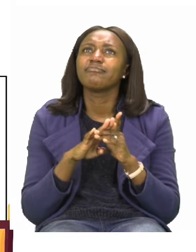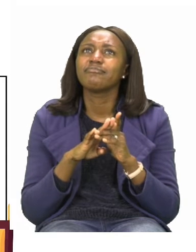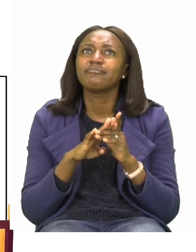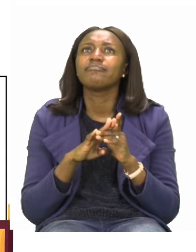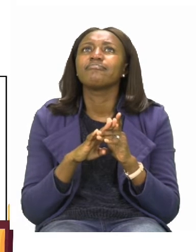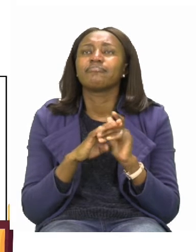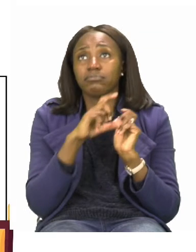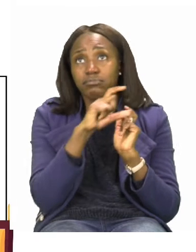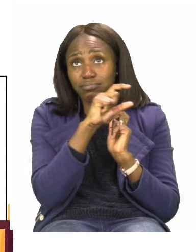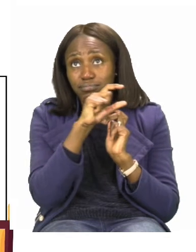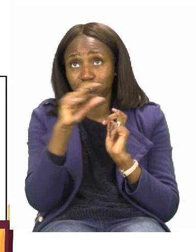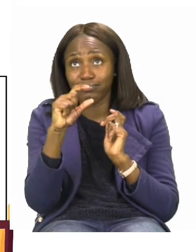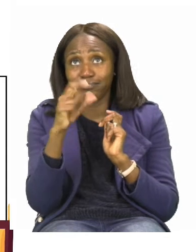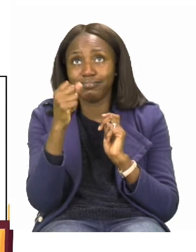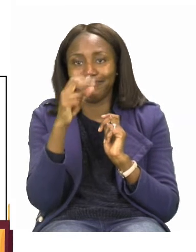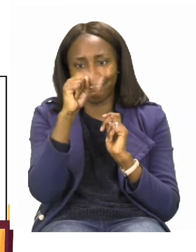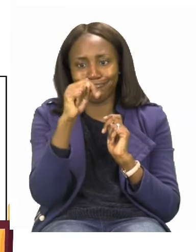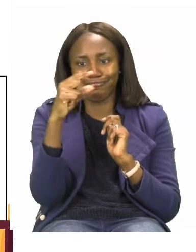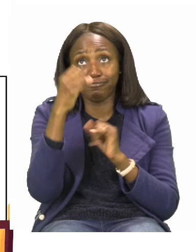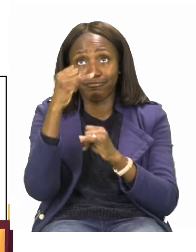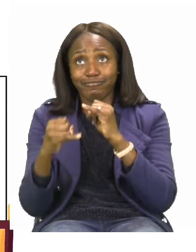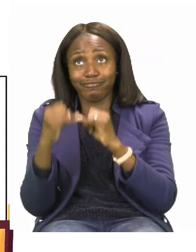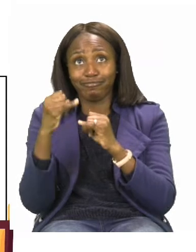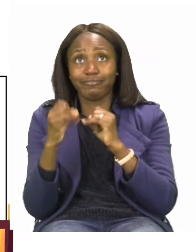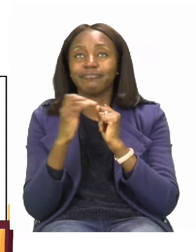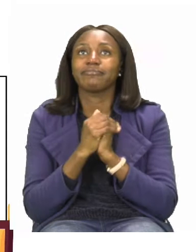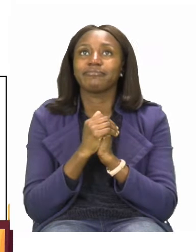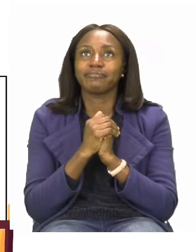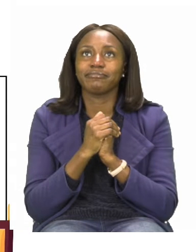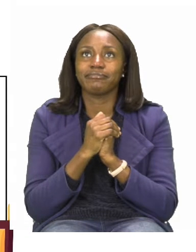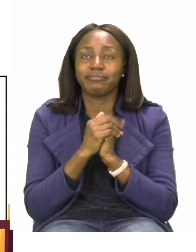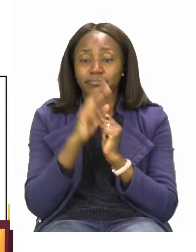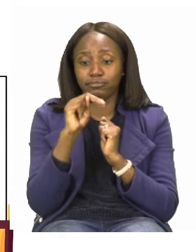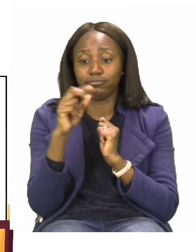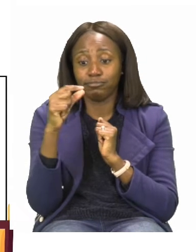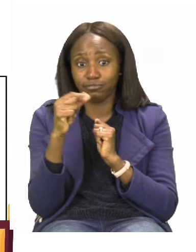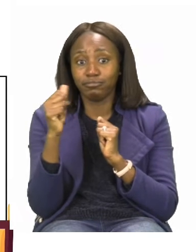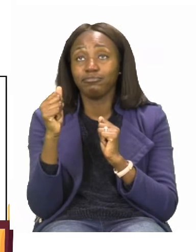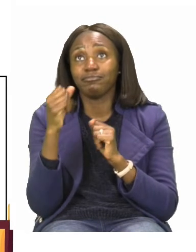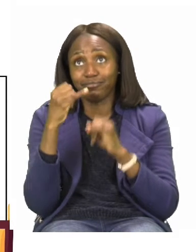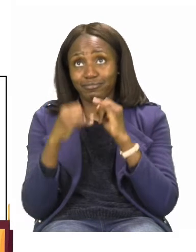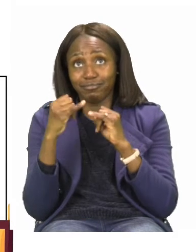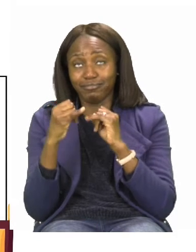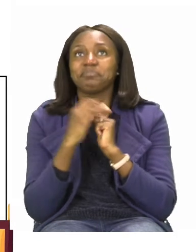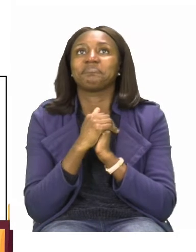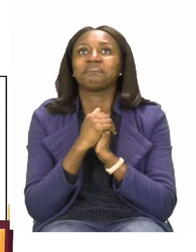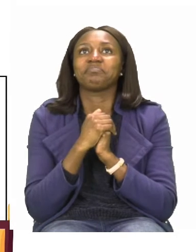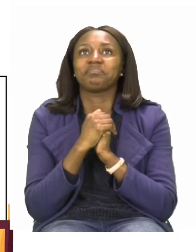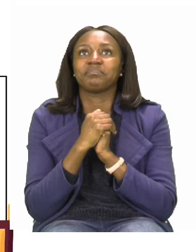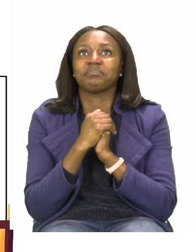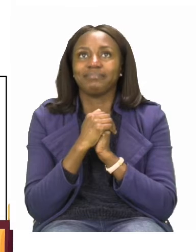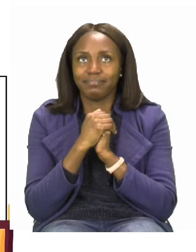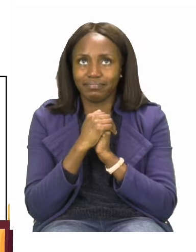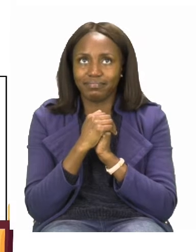ing. Ing. This is when N and G come together and they put their sounds together and